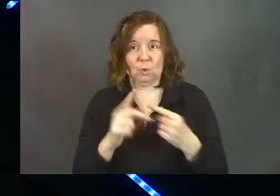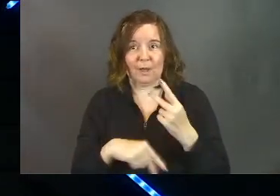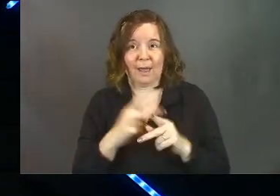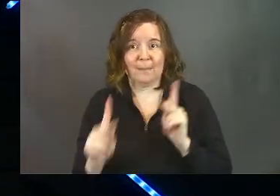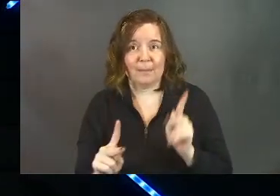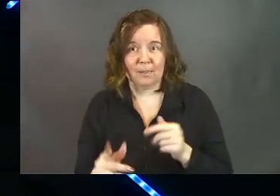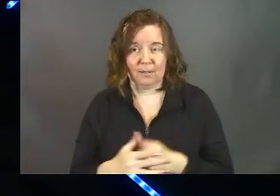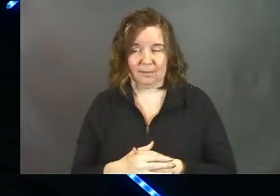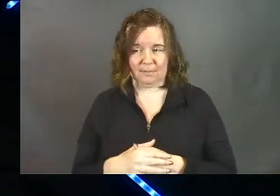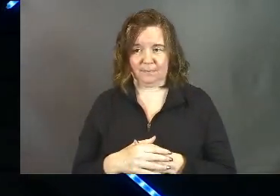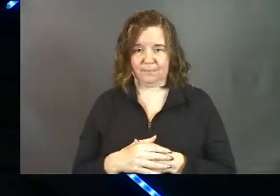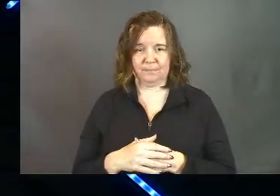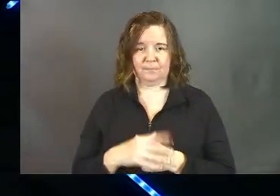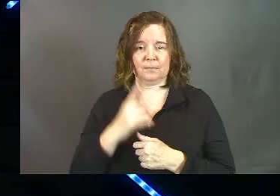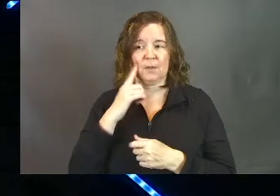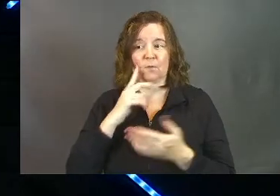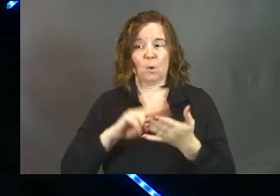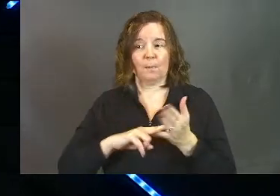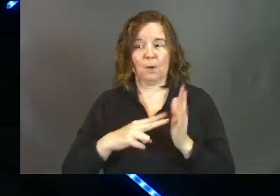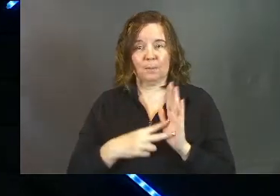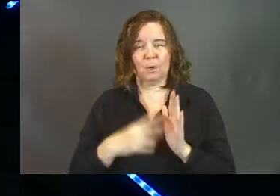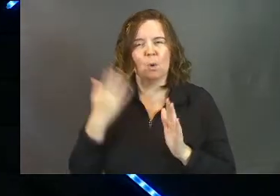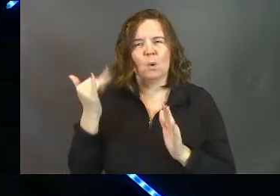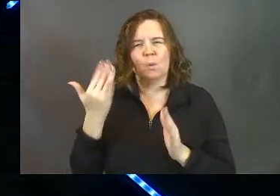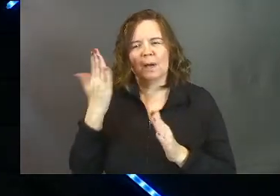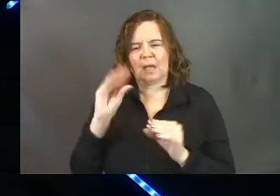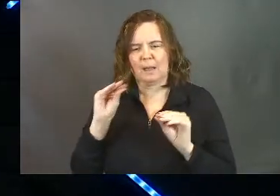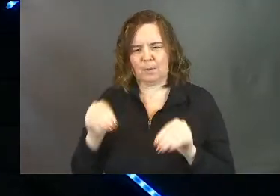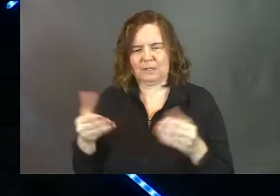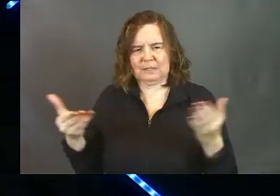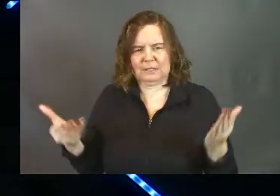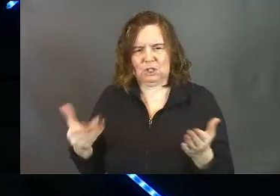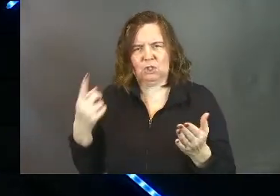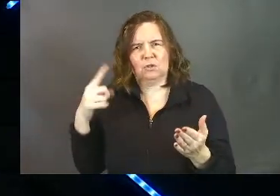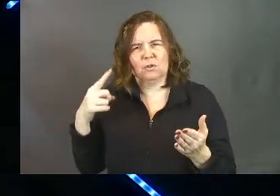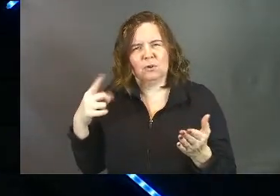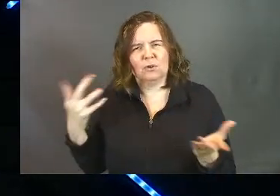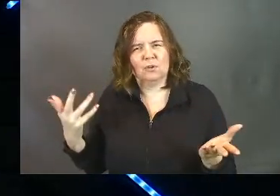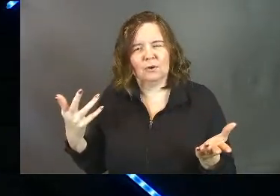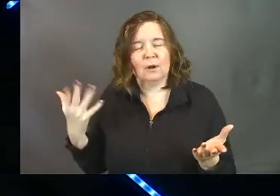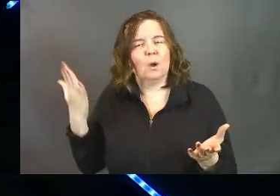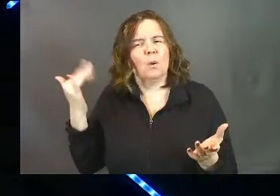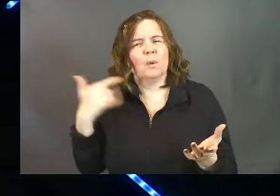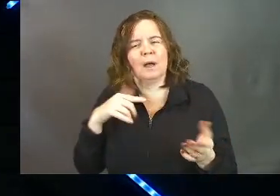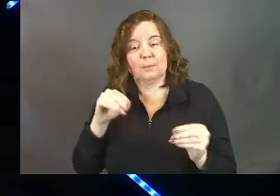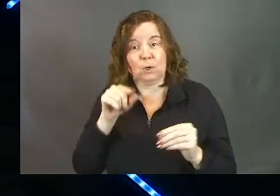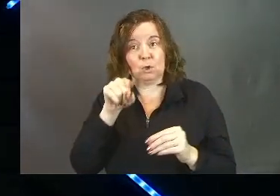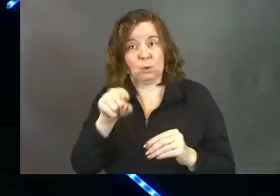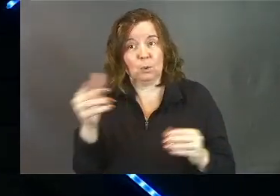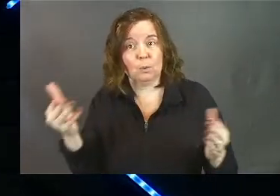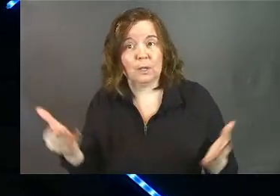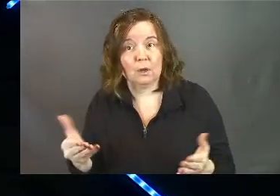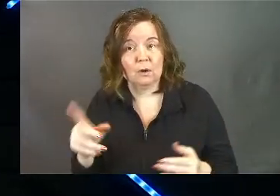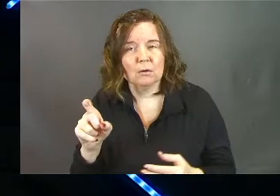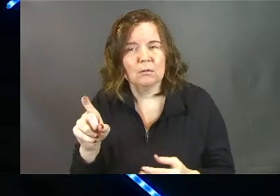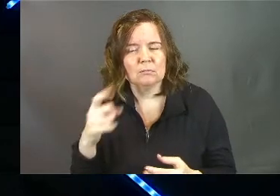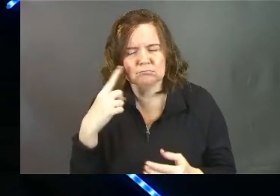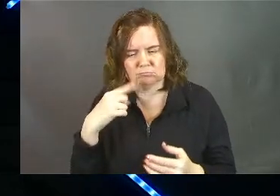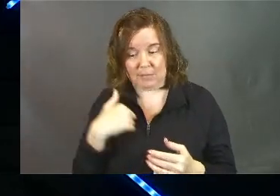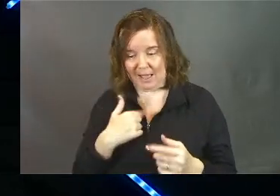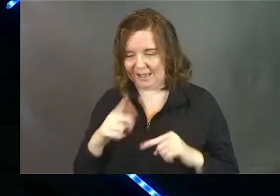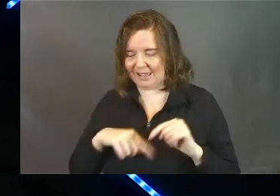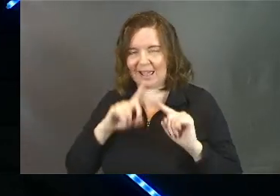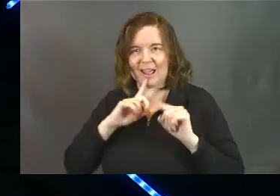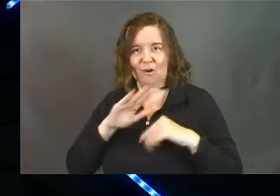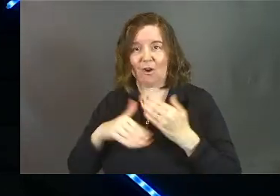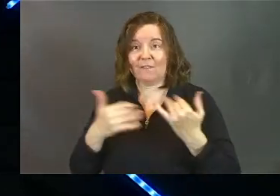people? When it comes to purpose, why has God put us here? Why has God put you here? And I can't answer